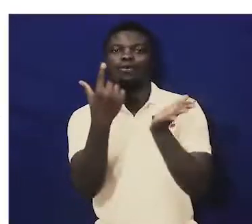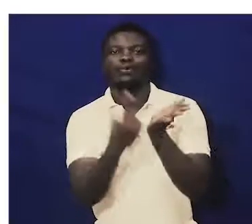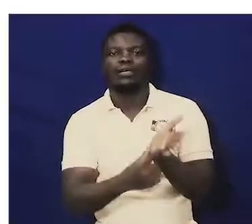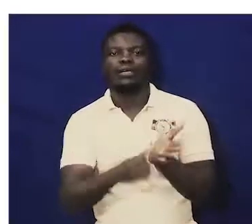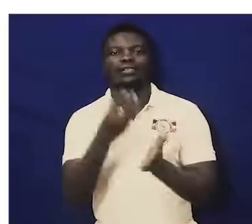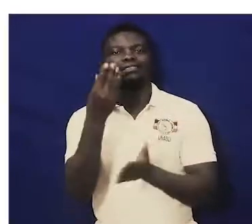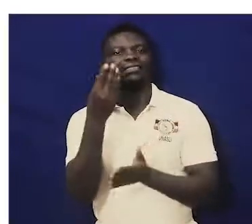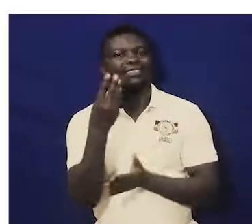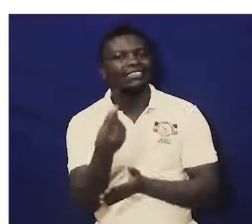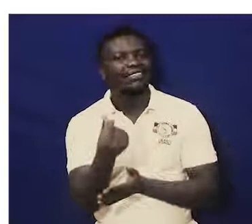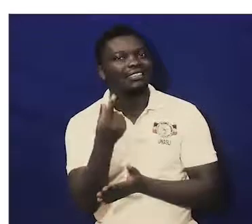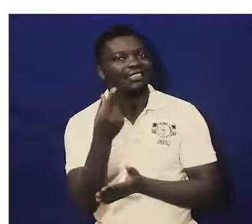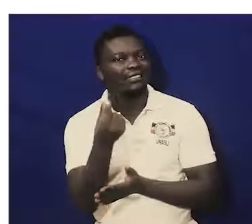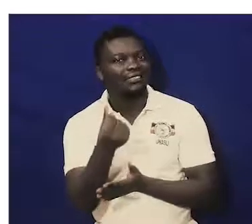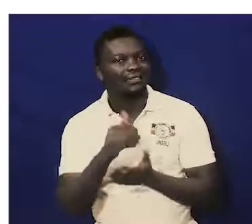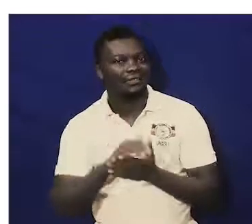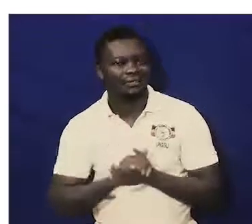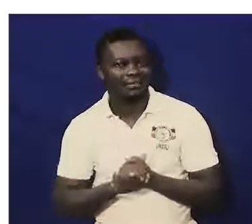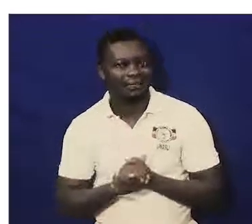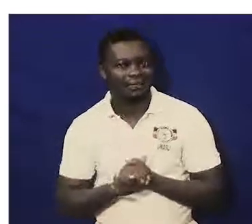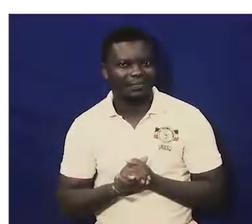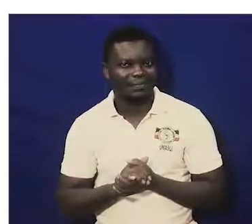Uganda shillings.